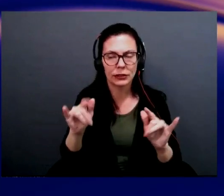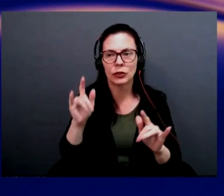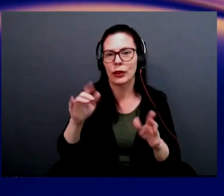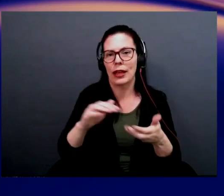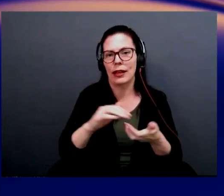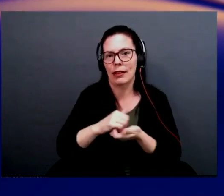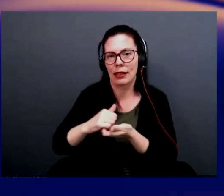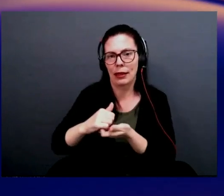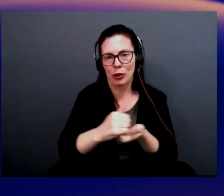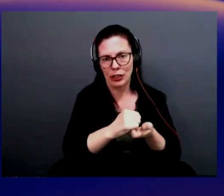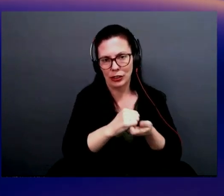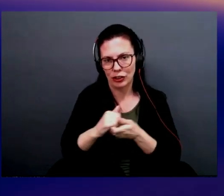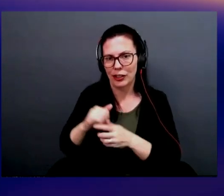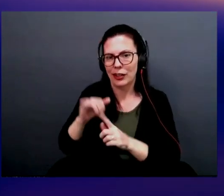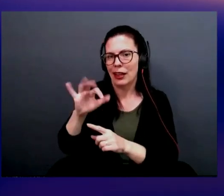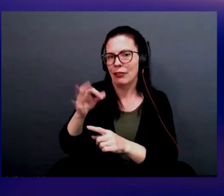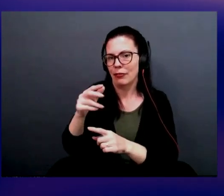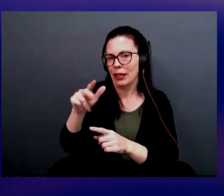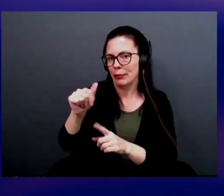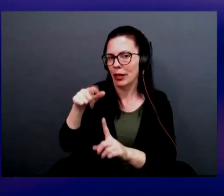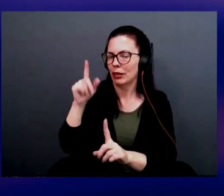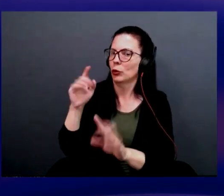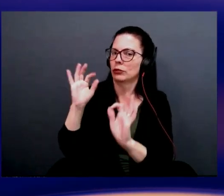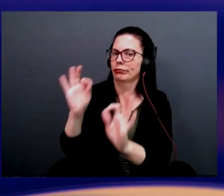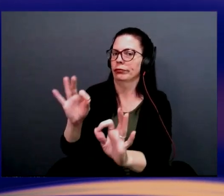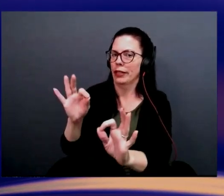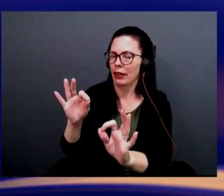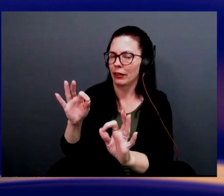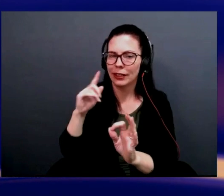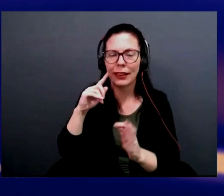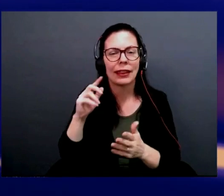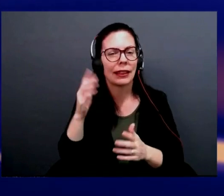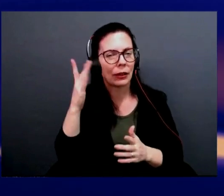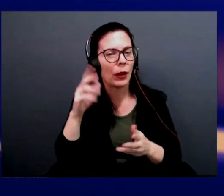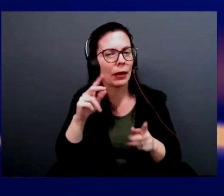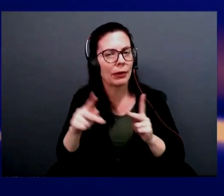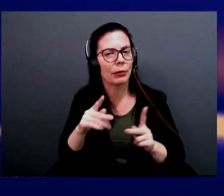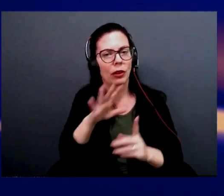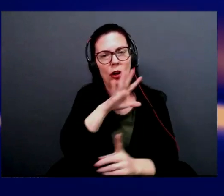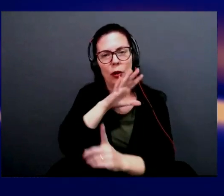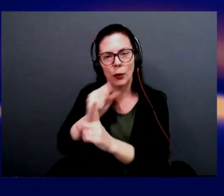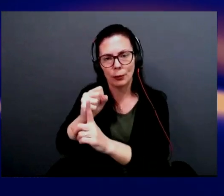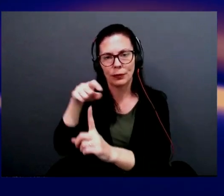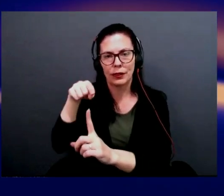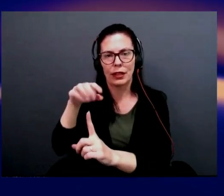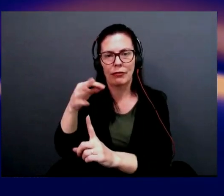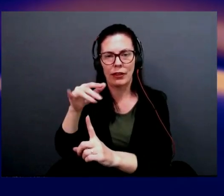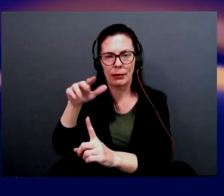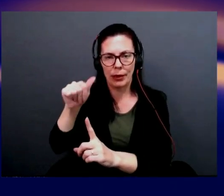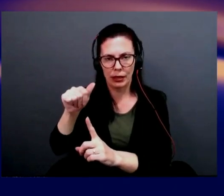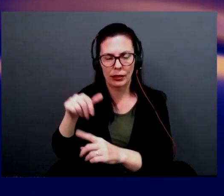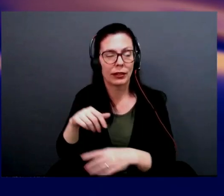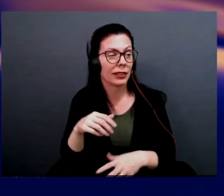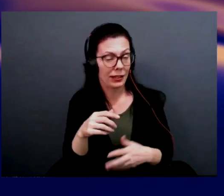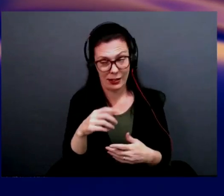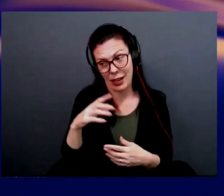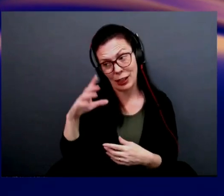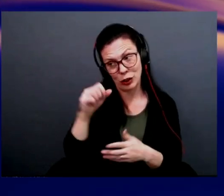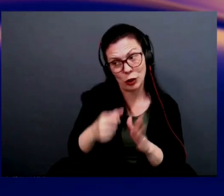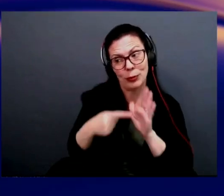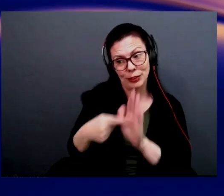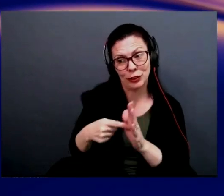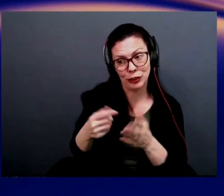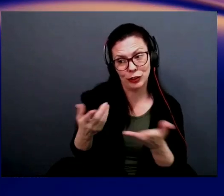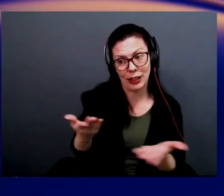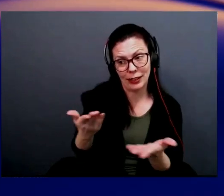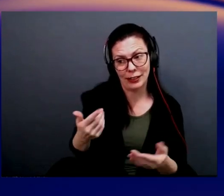what Figma I think really like nailed, and I think that's what's driving people to Figma. And I assume you've got something to show us too. Yes, I do. I